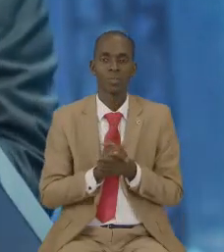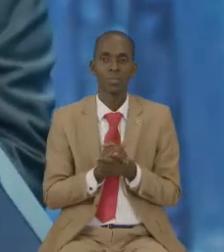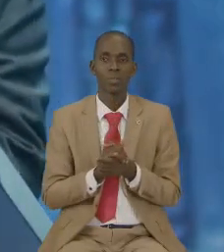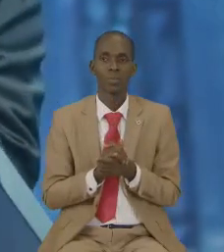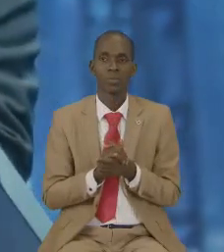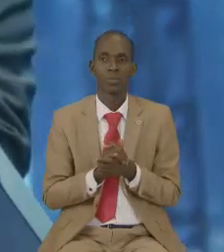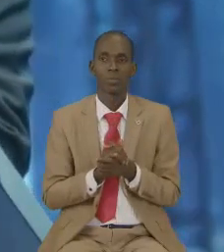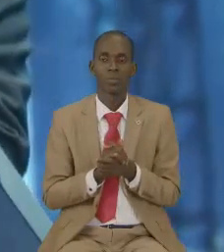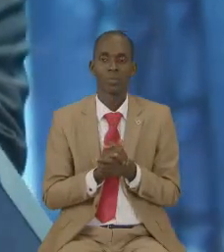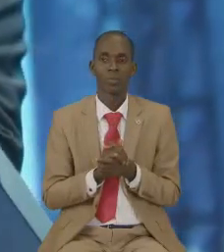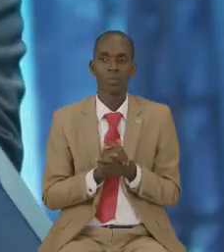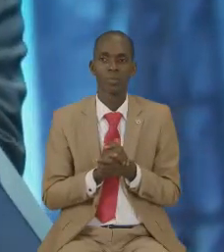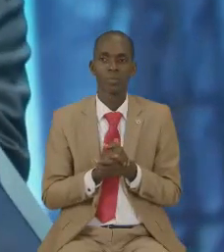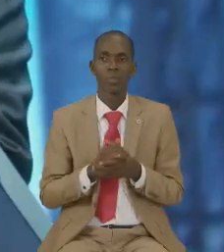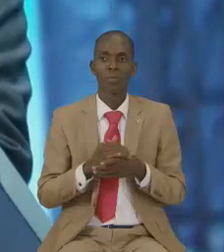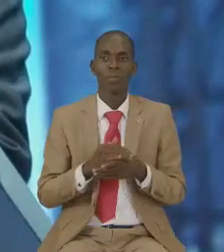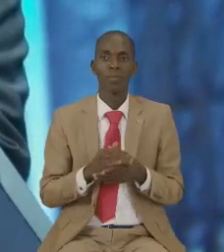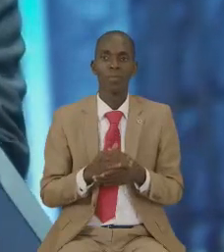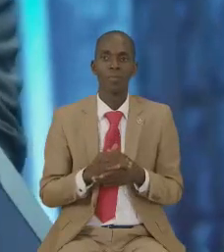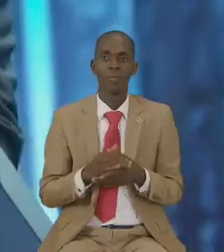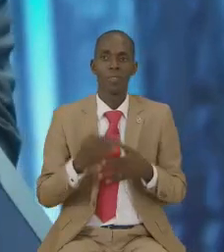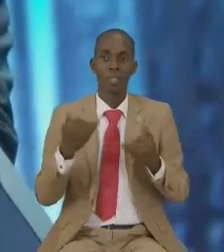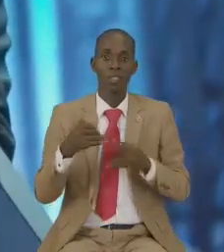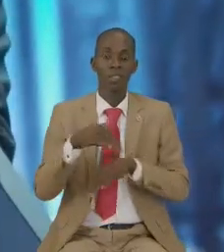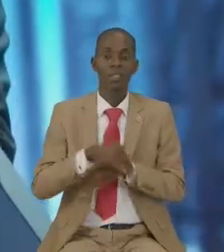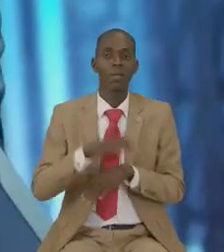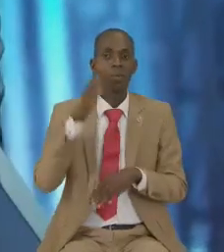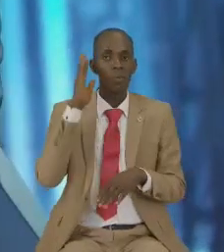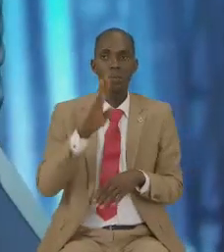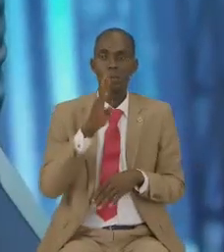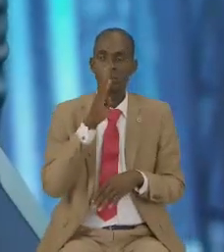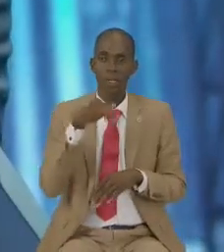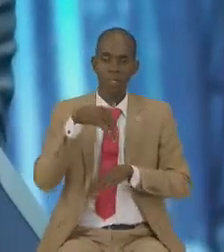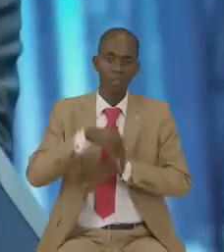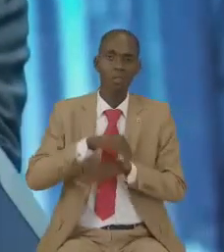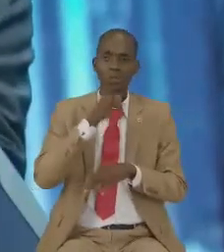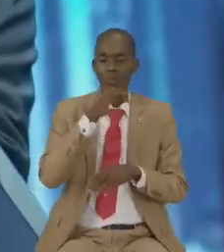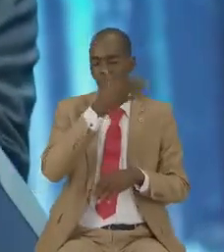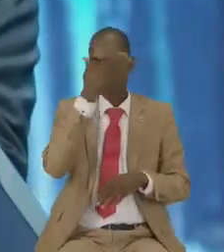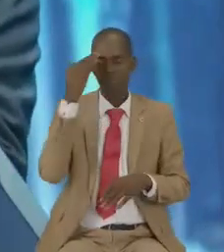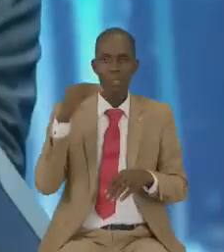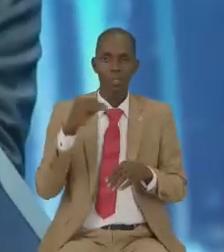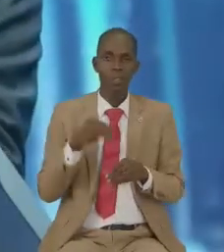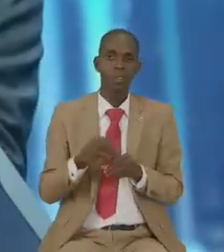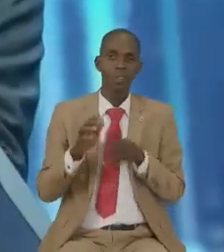This night will be an unforgettable night in your life.